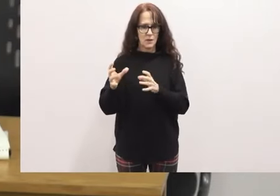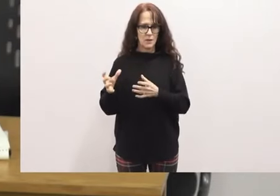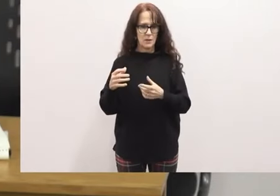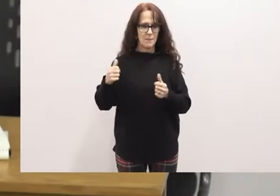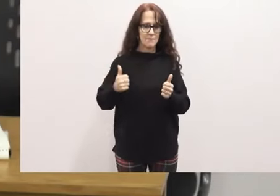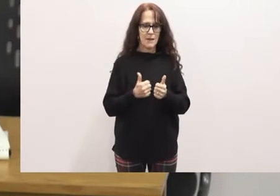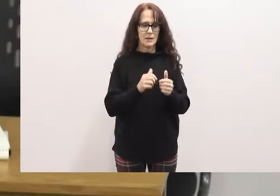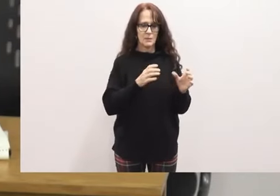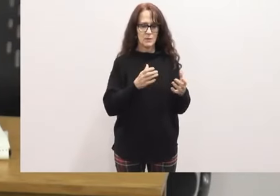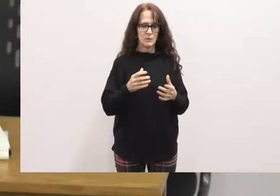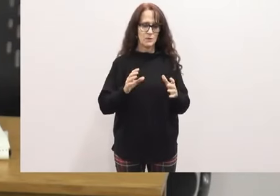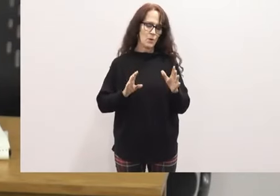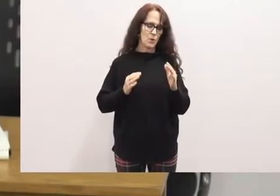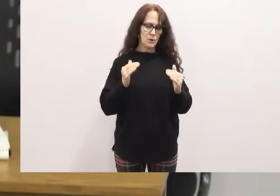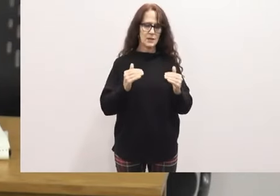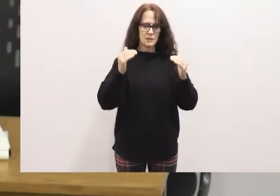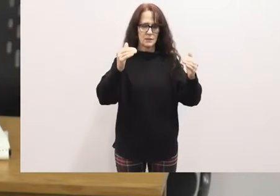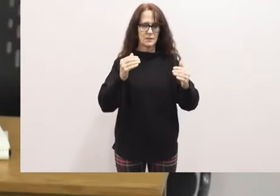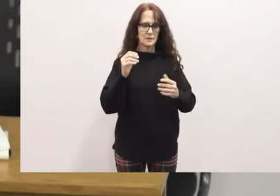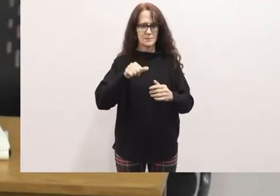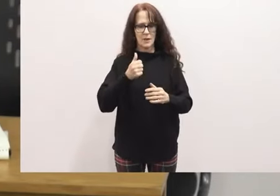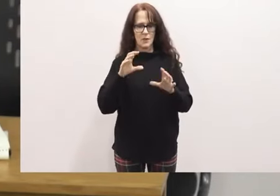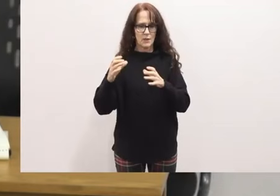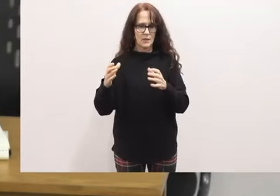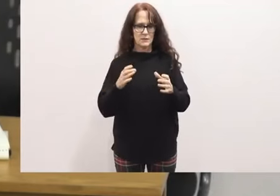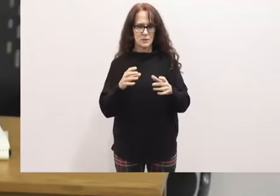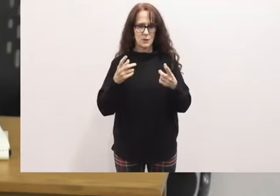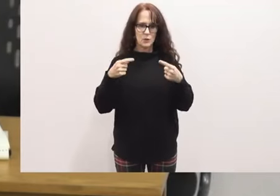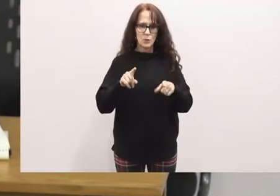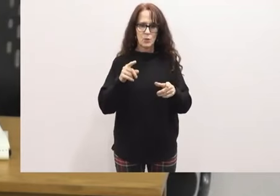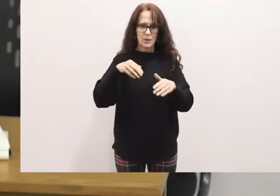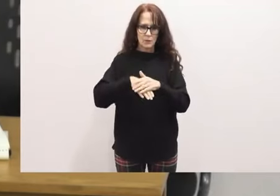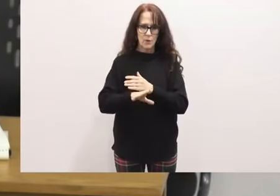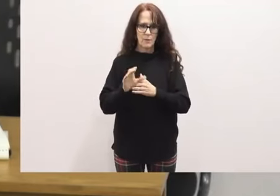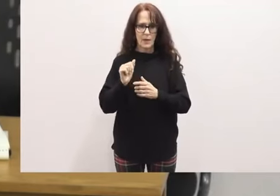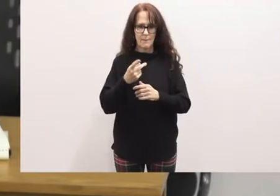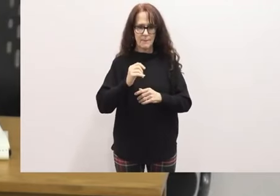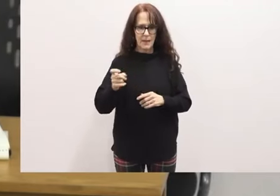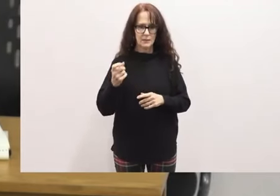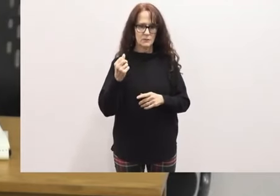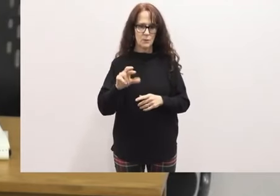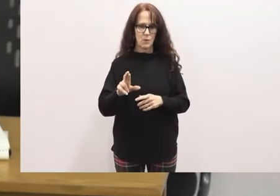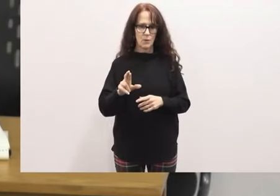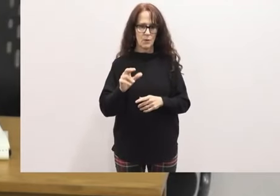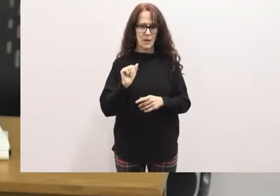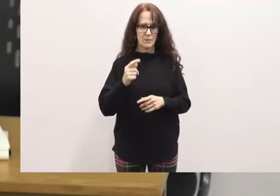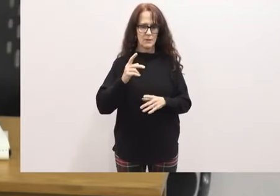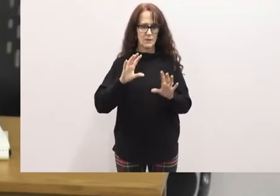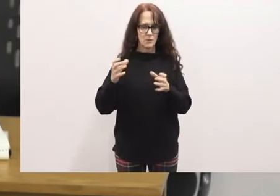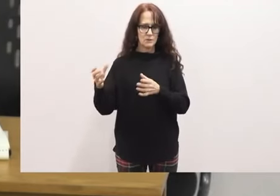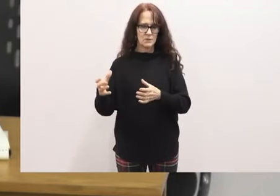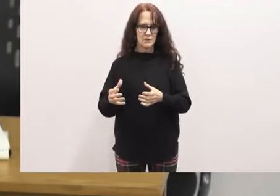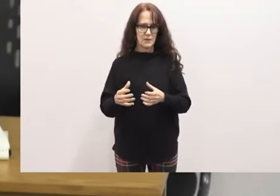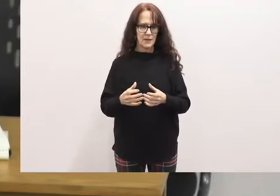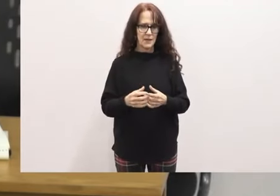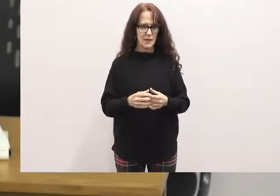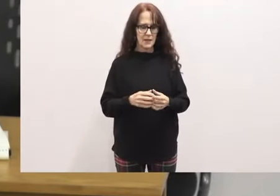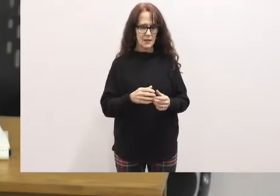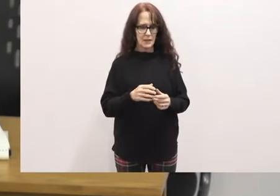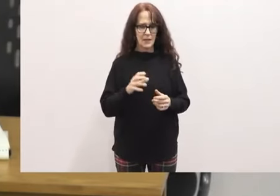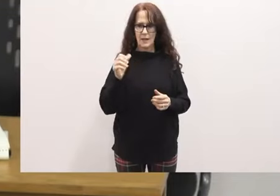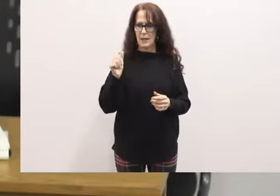makeup courses or accelerate even more by taking some other courses, whether dual enrollment, APEX, and or AP courses. Yeah,